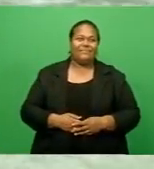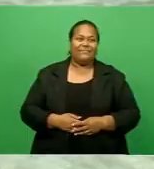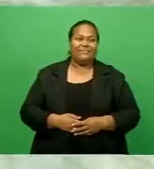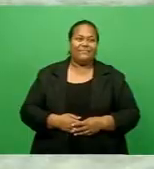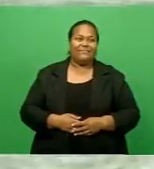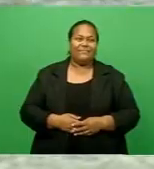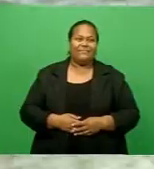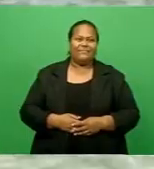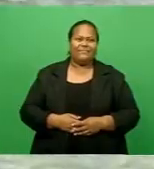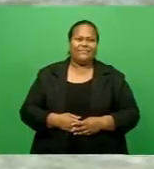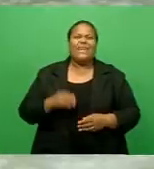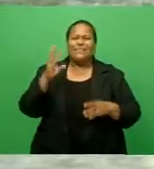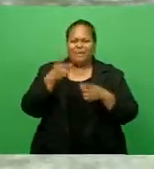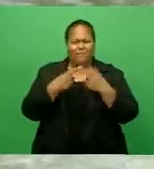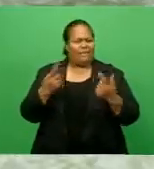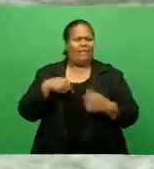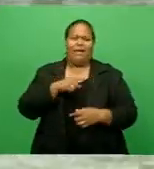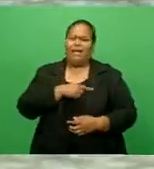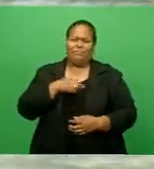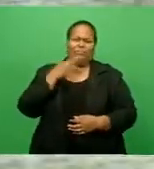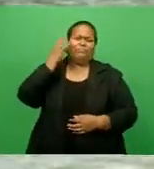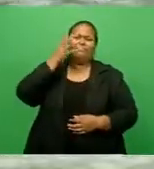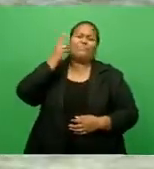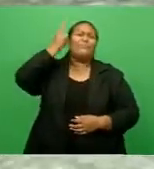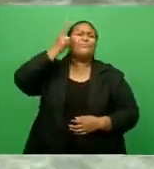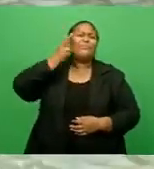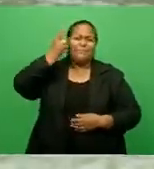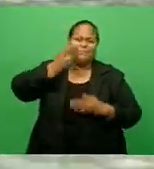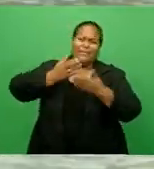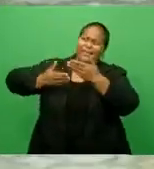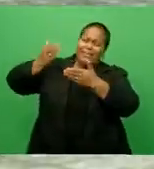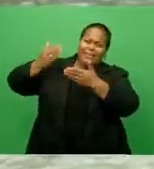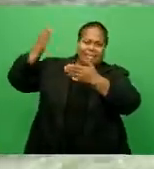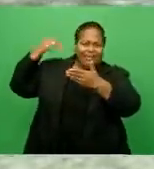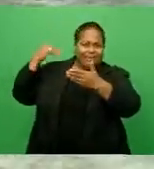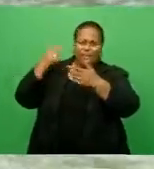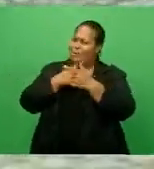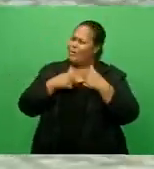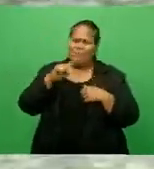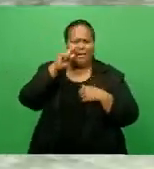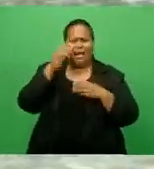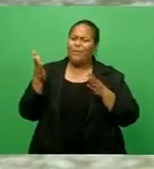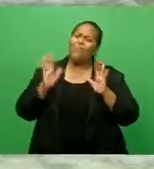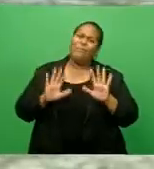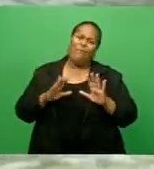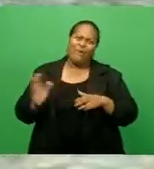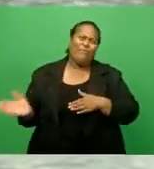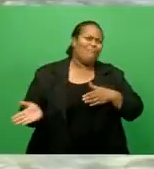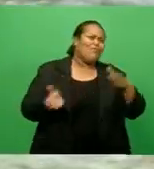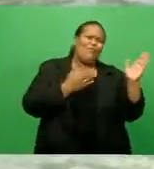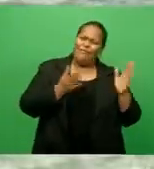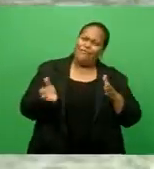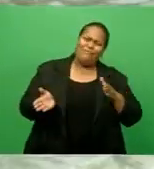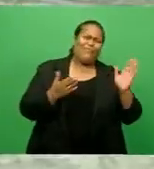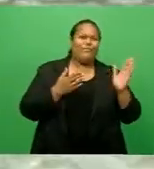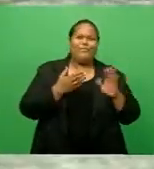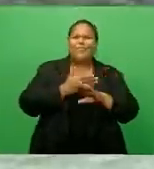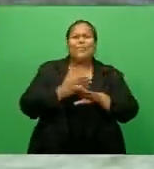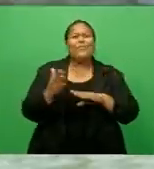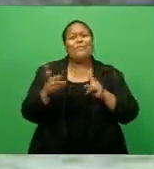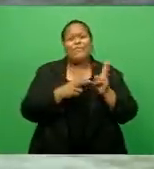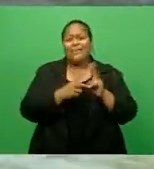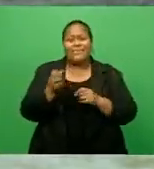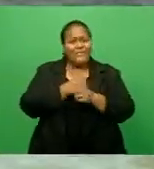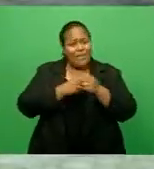This is something that we have been dreaming for in previous years. We can't wait to move to our new home, to our new village. Our